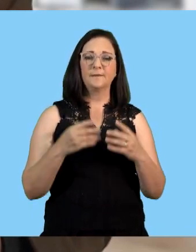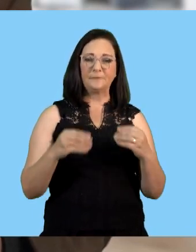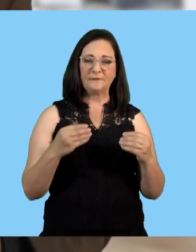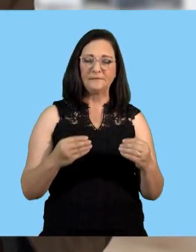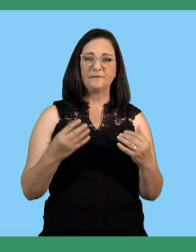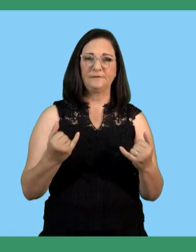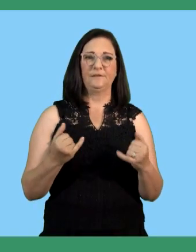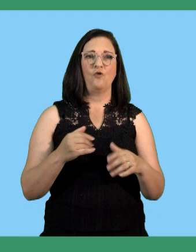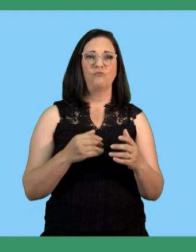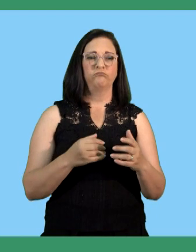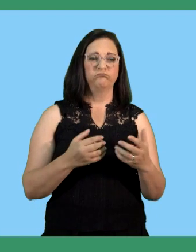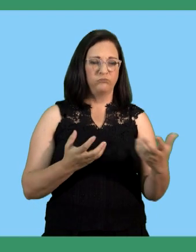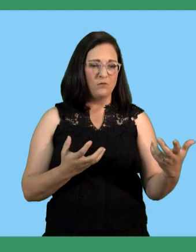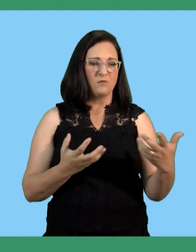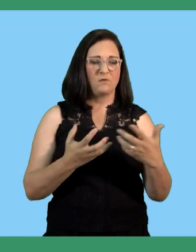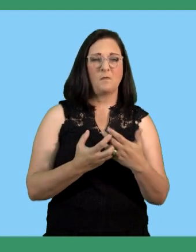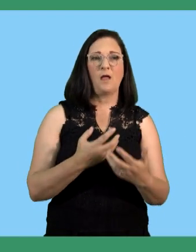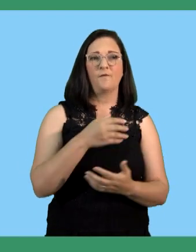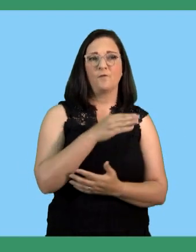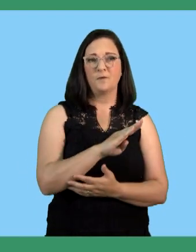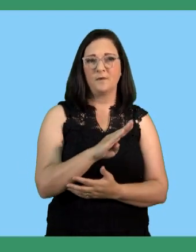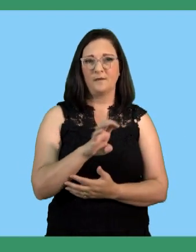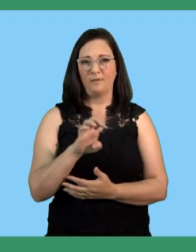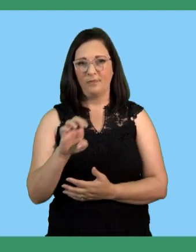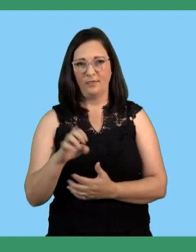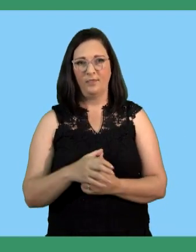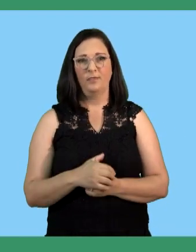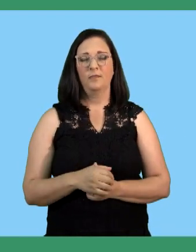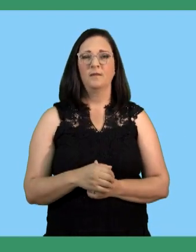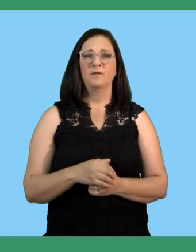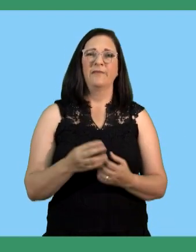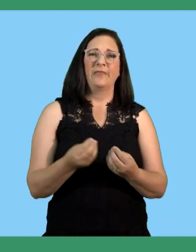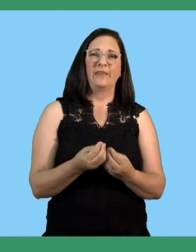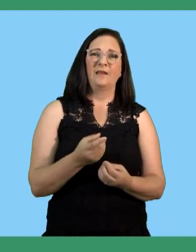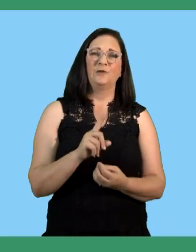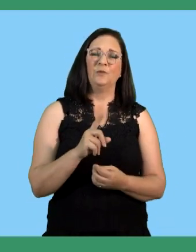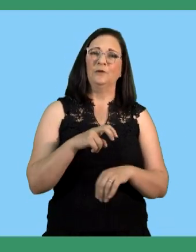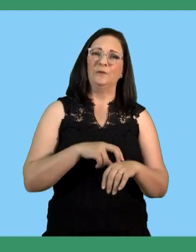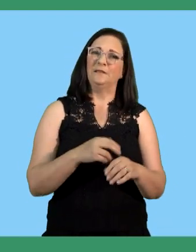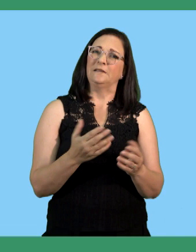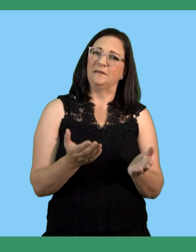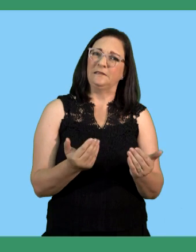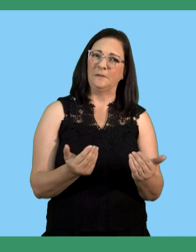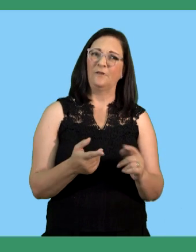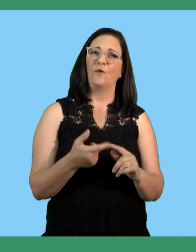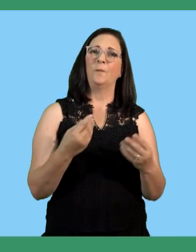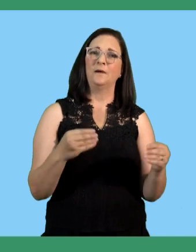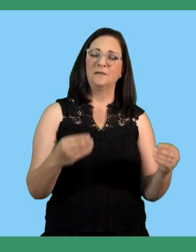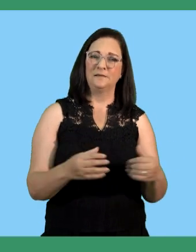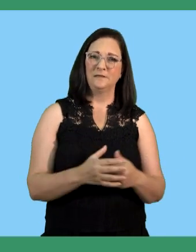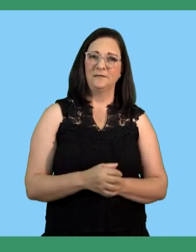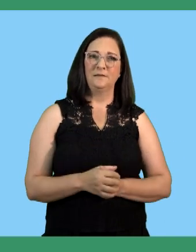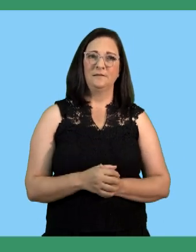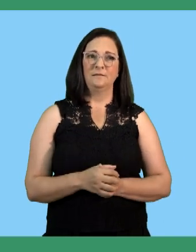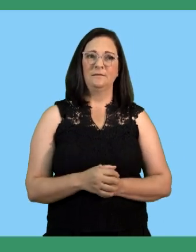business's compliance with the BBBEE. So BBBEE tells us the things that needs to be done, what is expected of the business. So